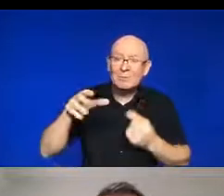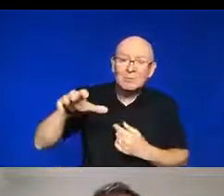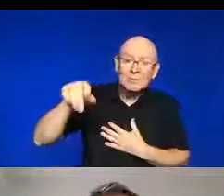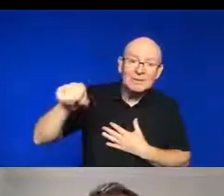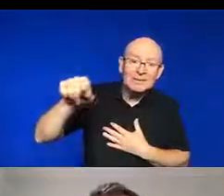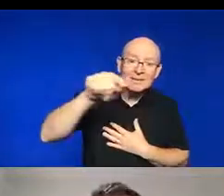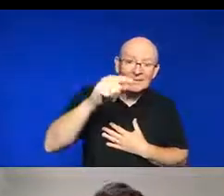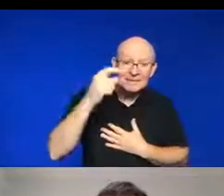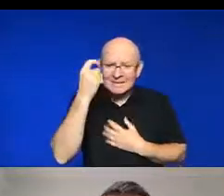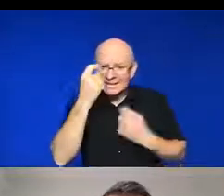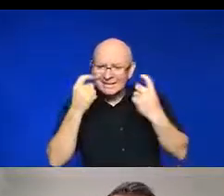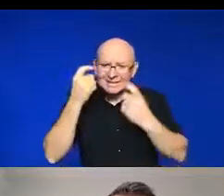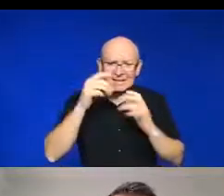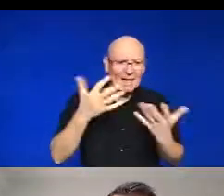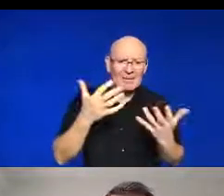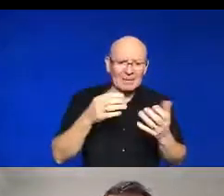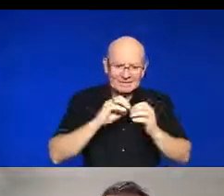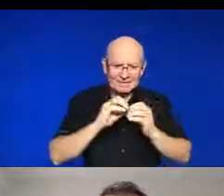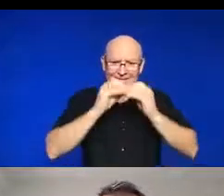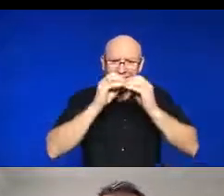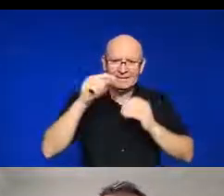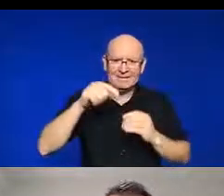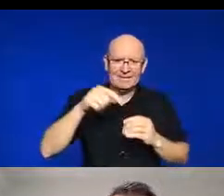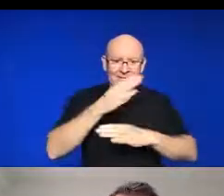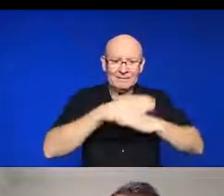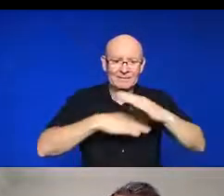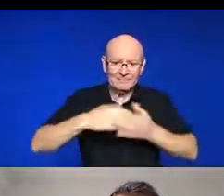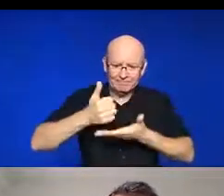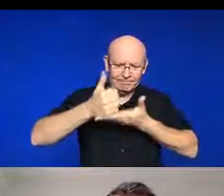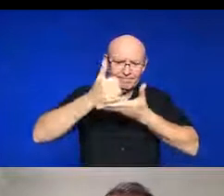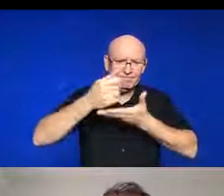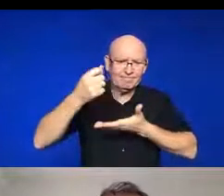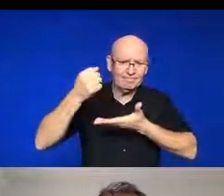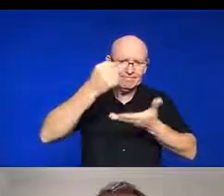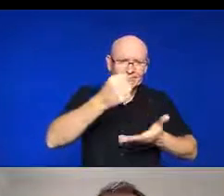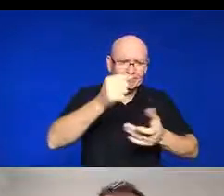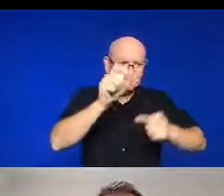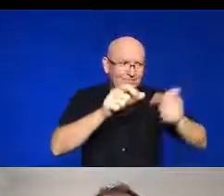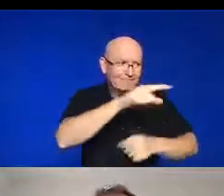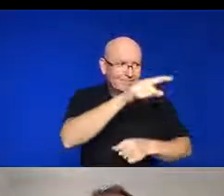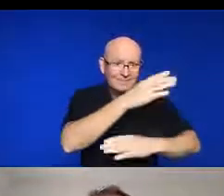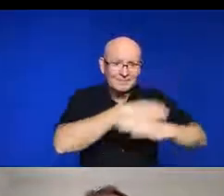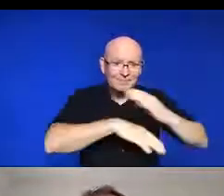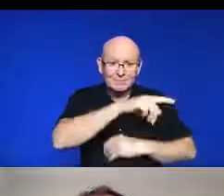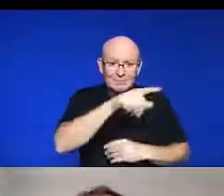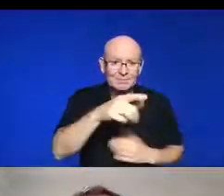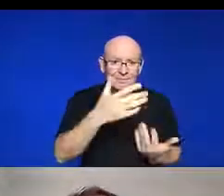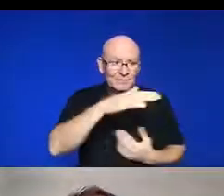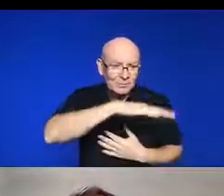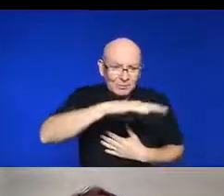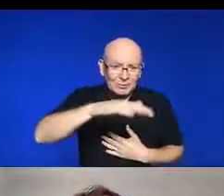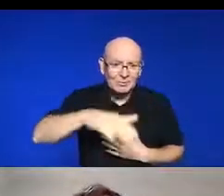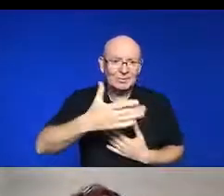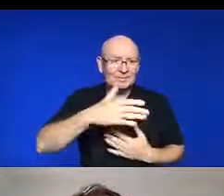disabilities, children with disabilities. It's very important also to consider cash plus